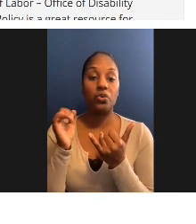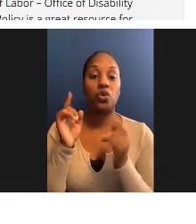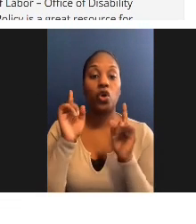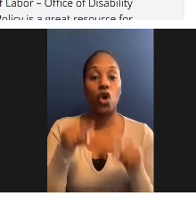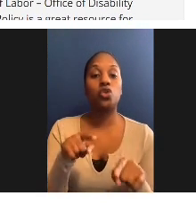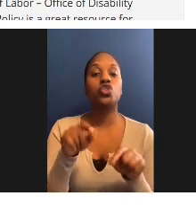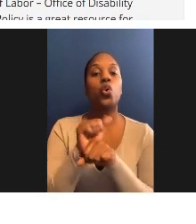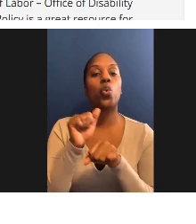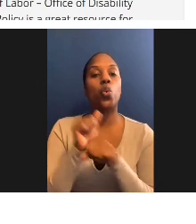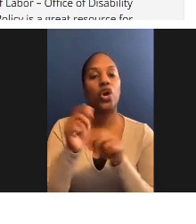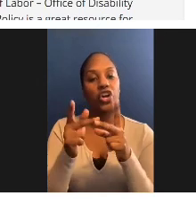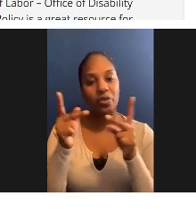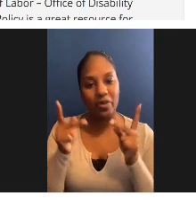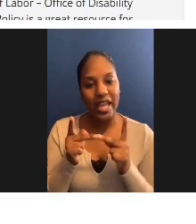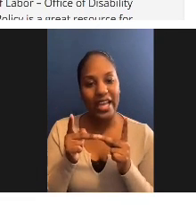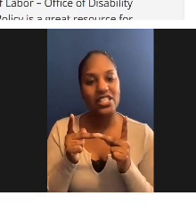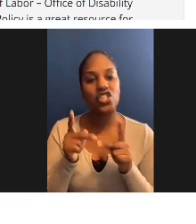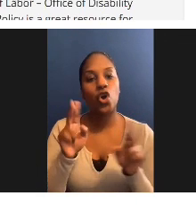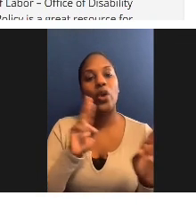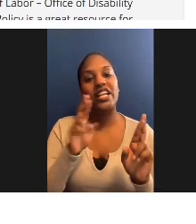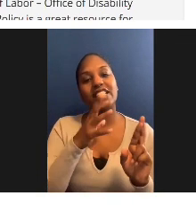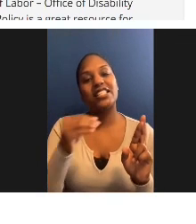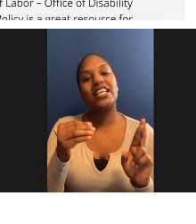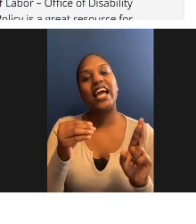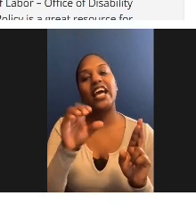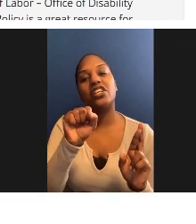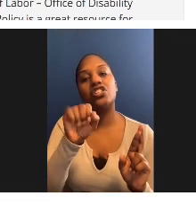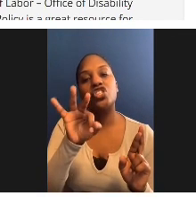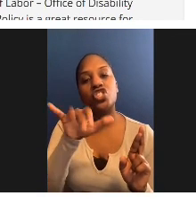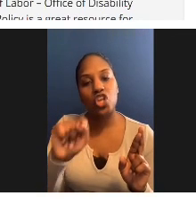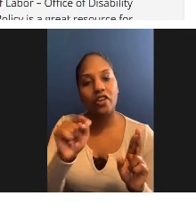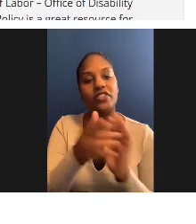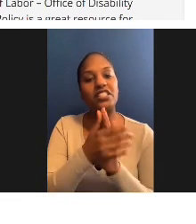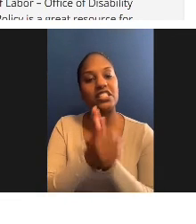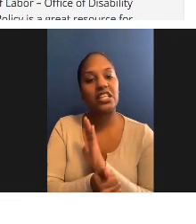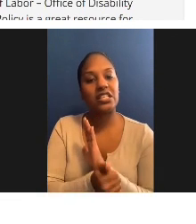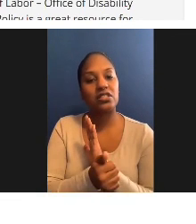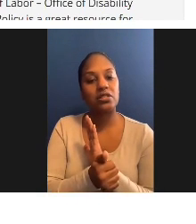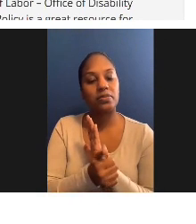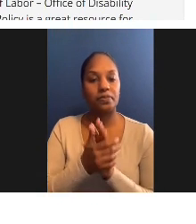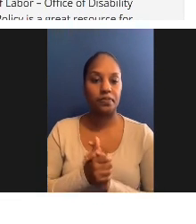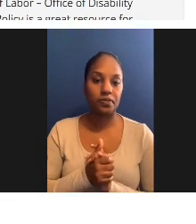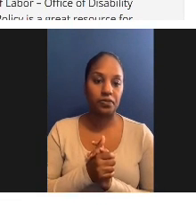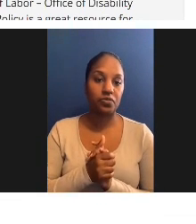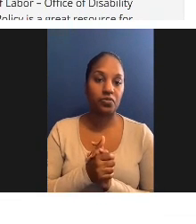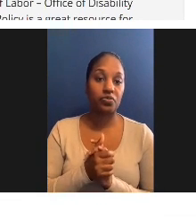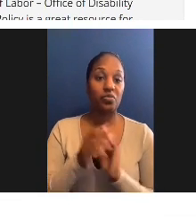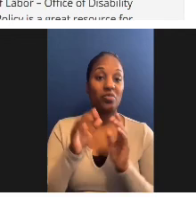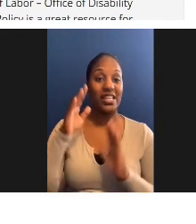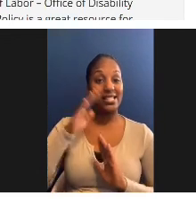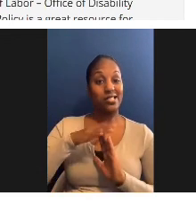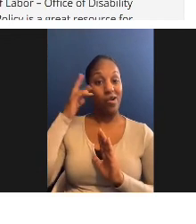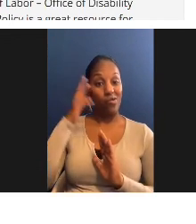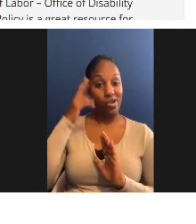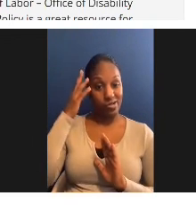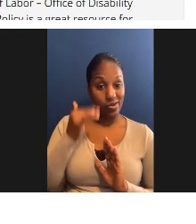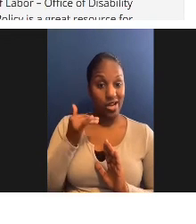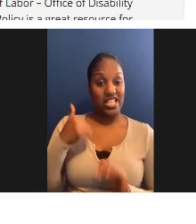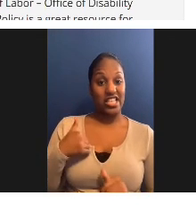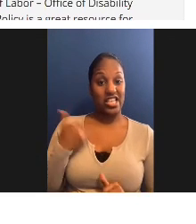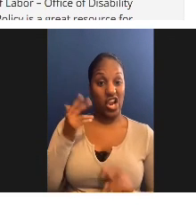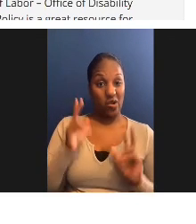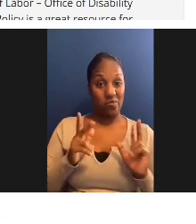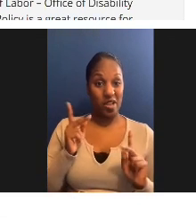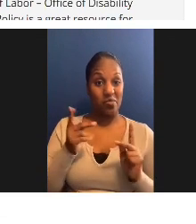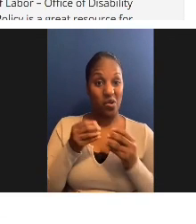readiness and soft skills. Research has shown that the #1 reason young adults